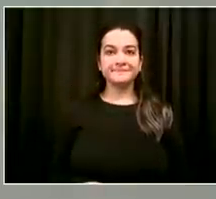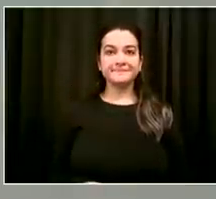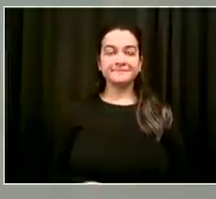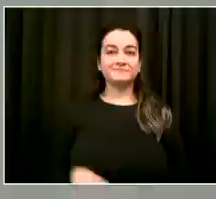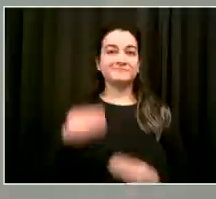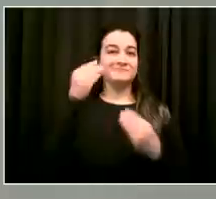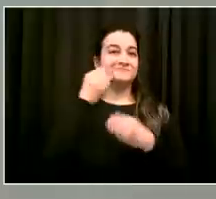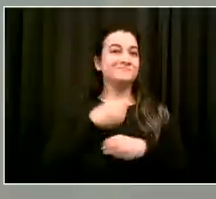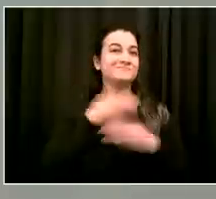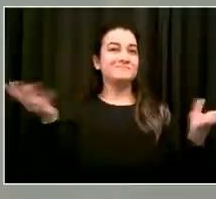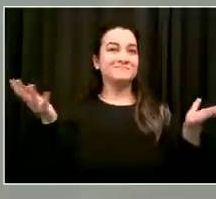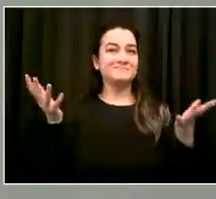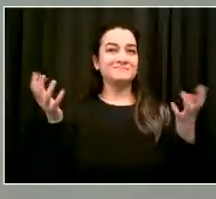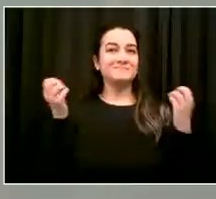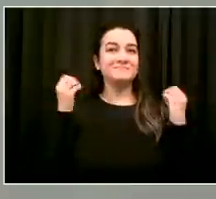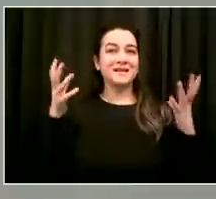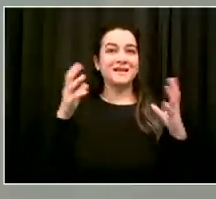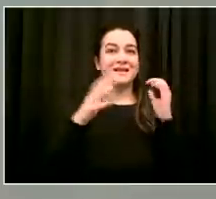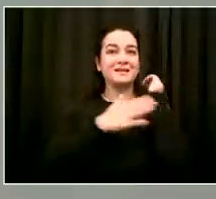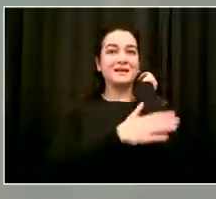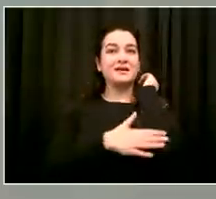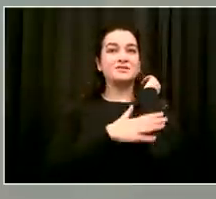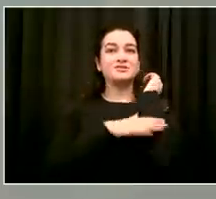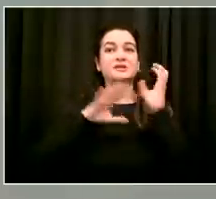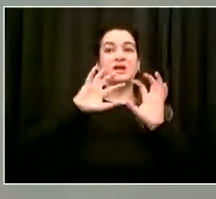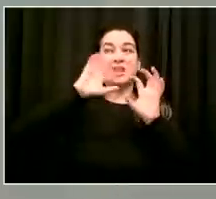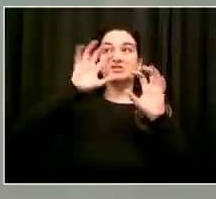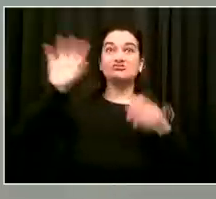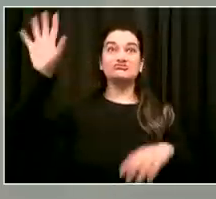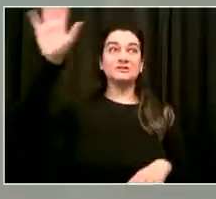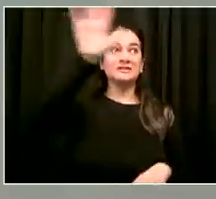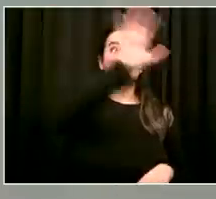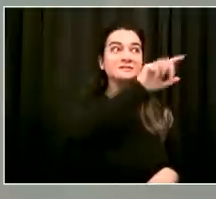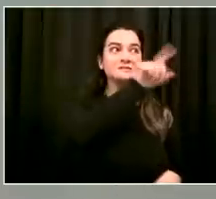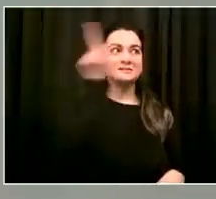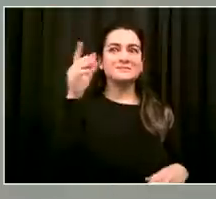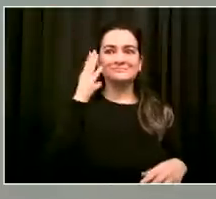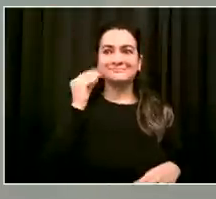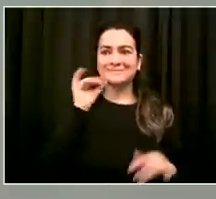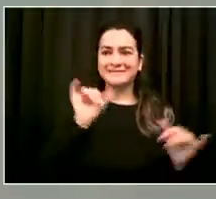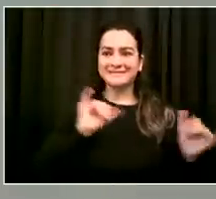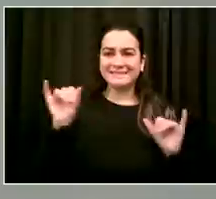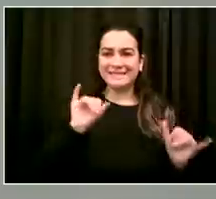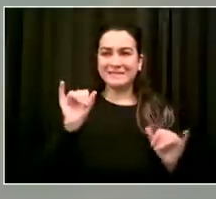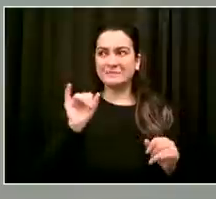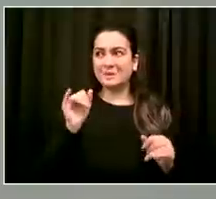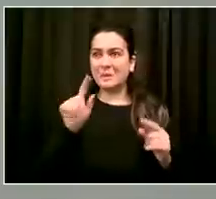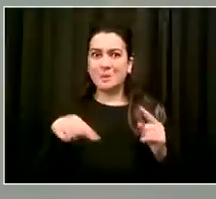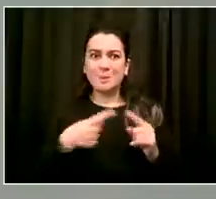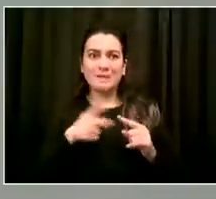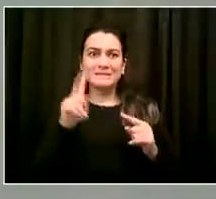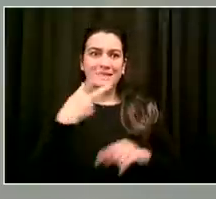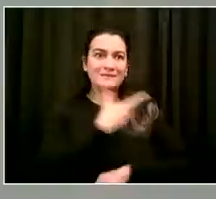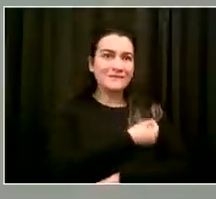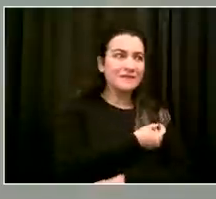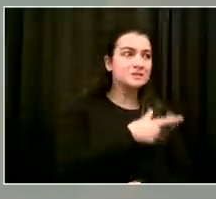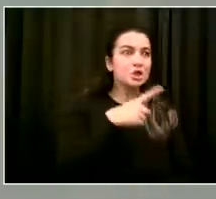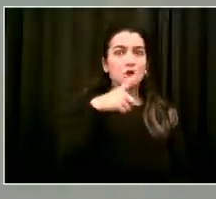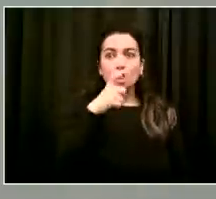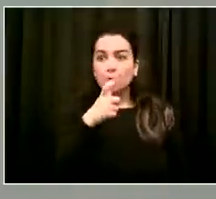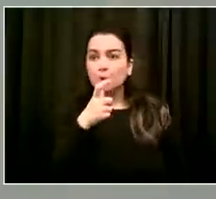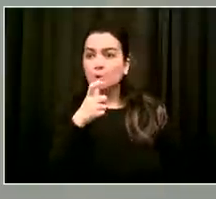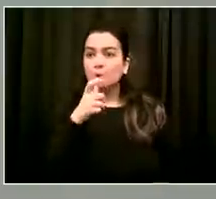the two-dose vaccine strategy, either the Moderna or the Pfizer vaccine, is highly protective against getting